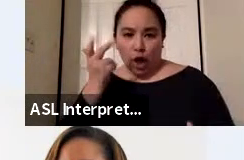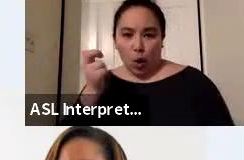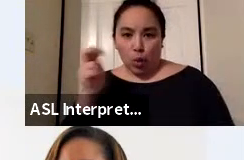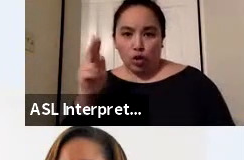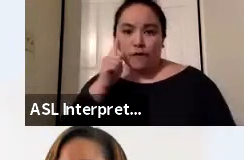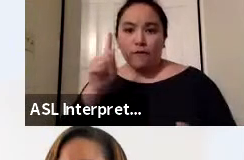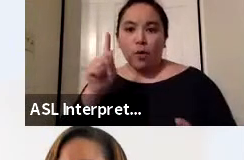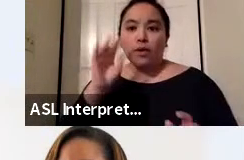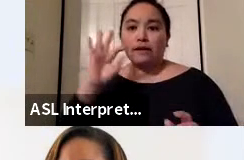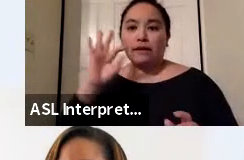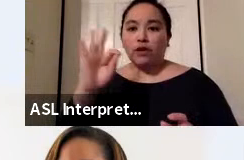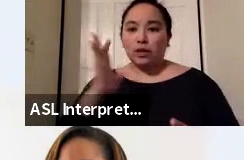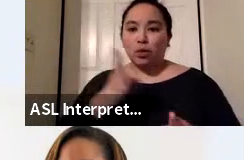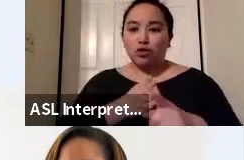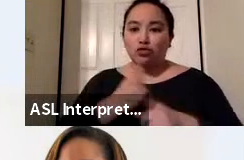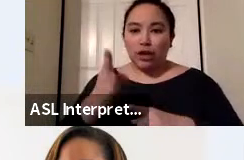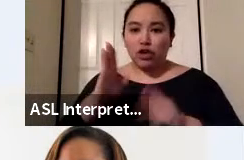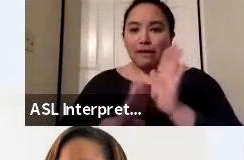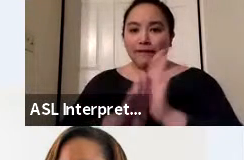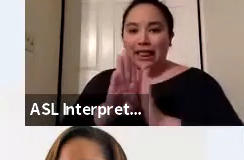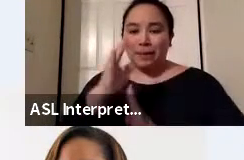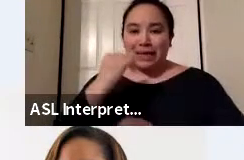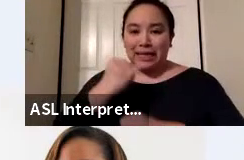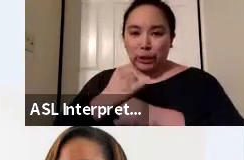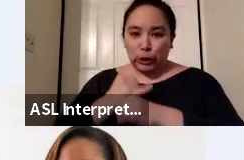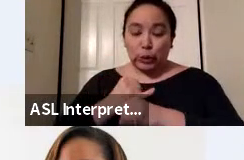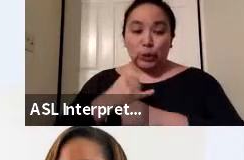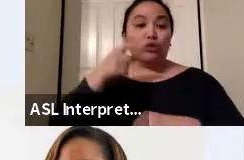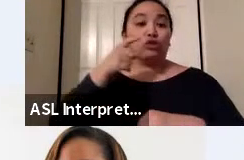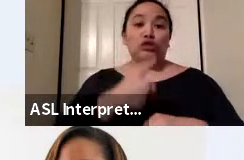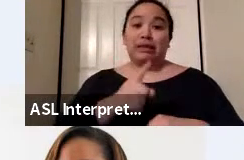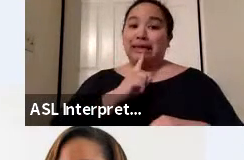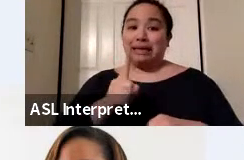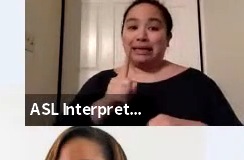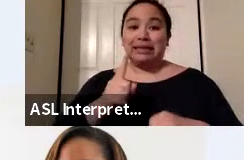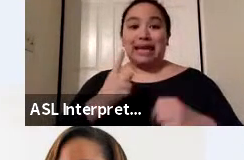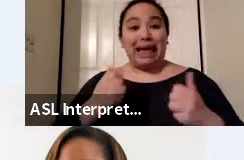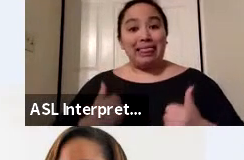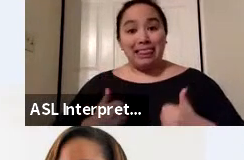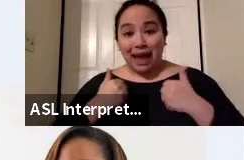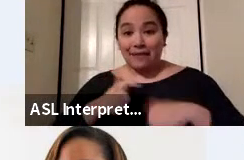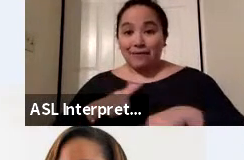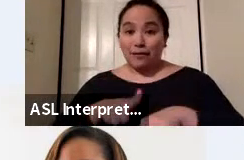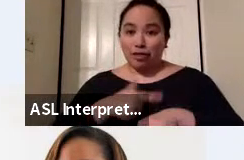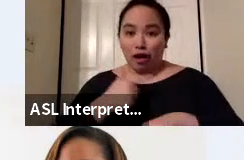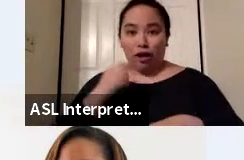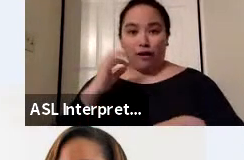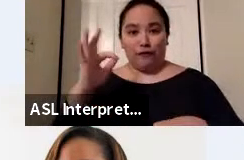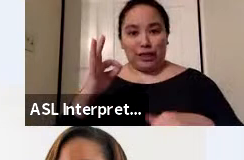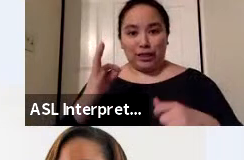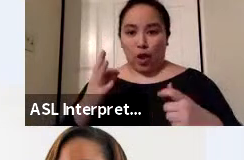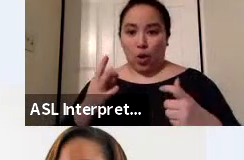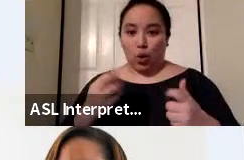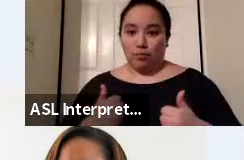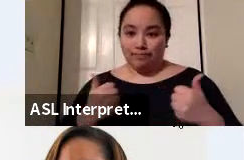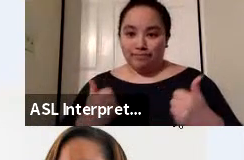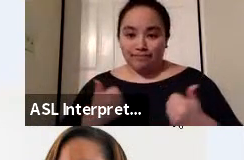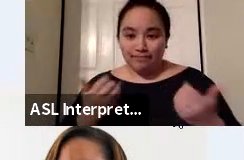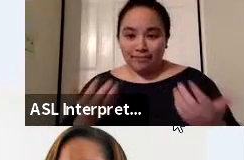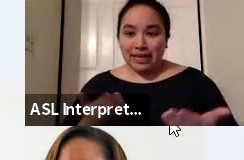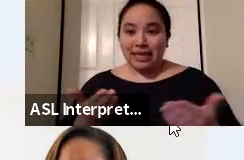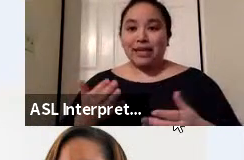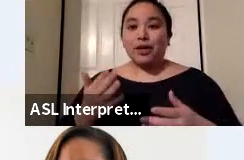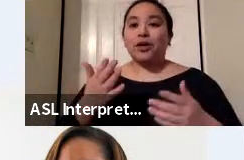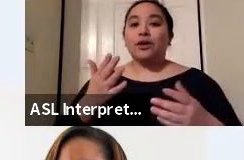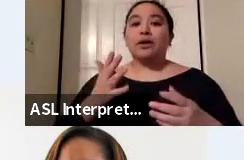Fresno Career Development Institute. She's a lifelong Fresno resident and very active in the community, including serving